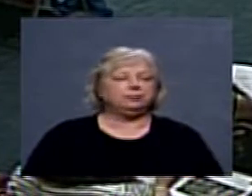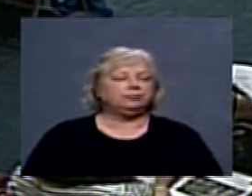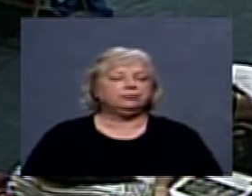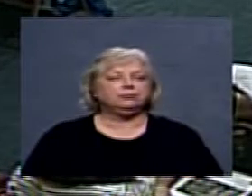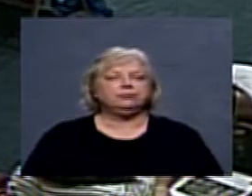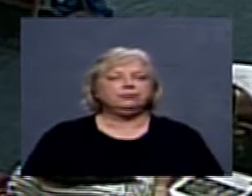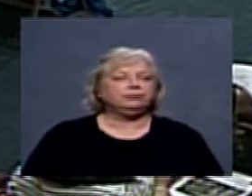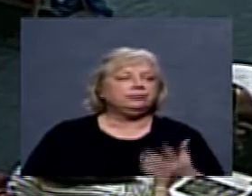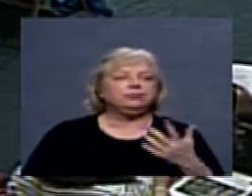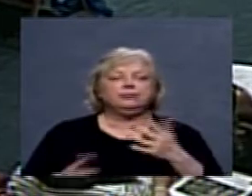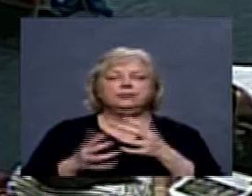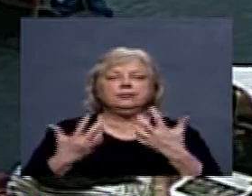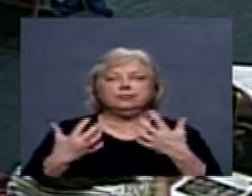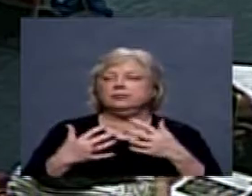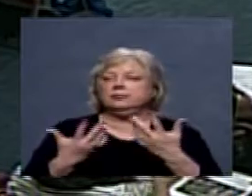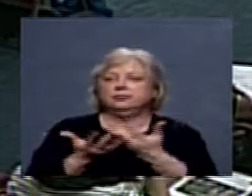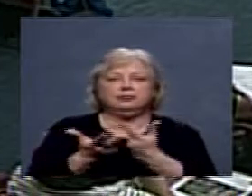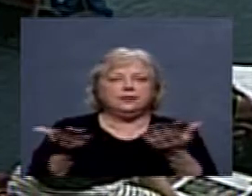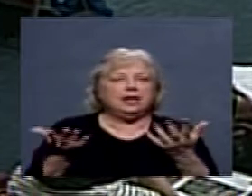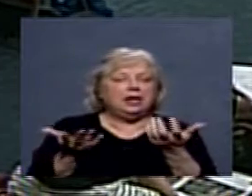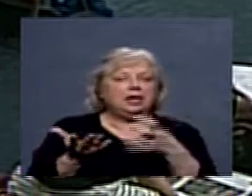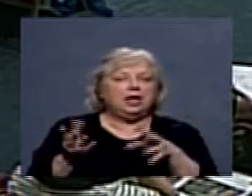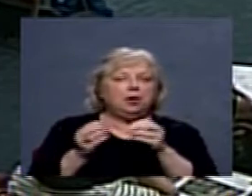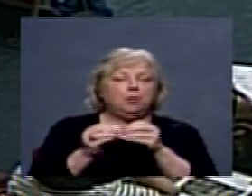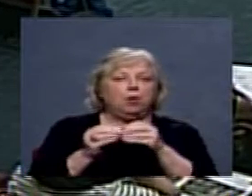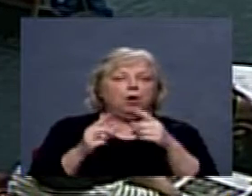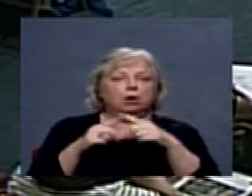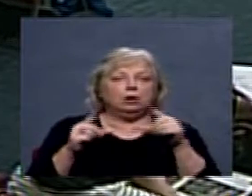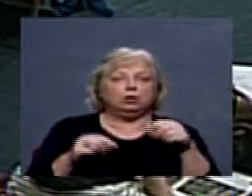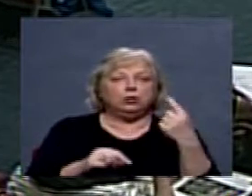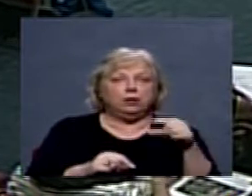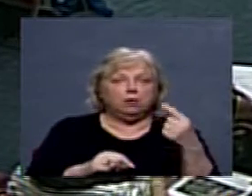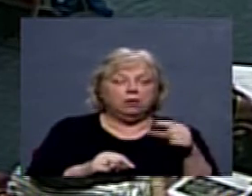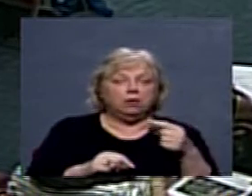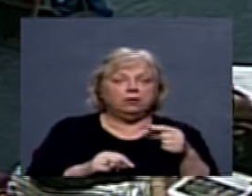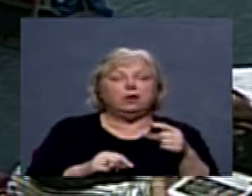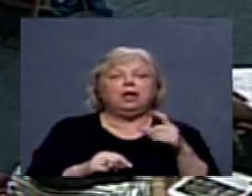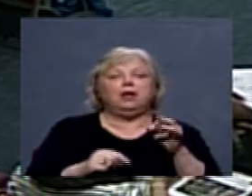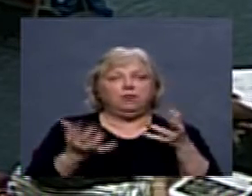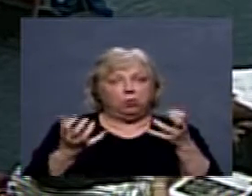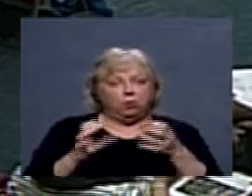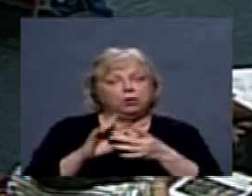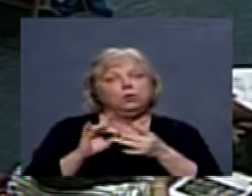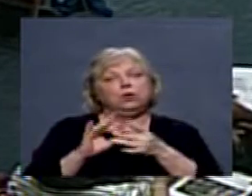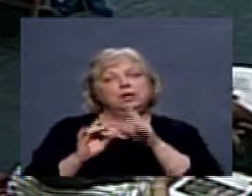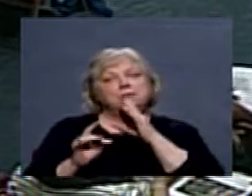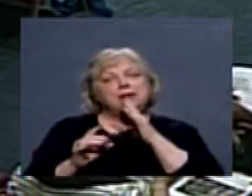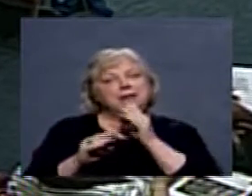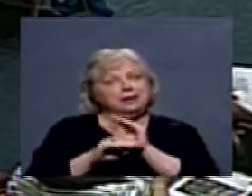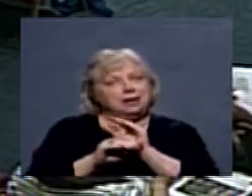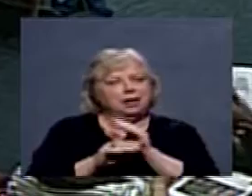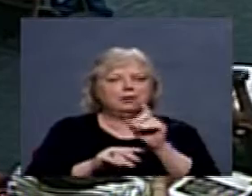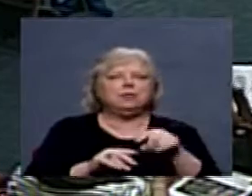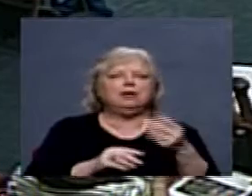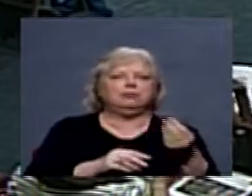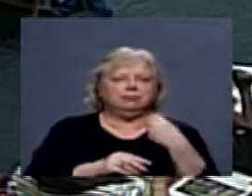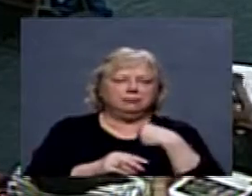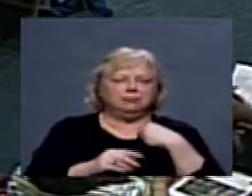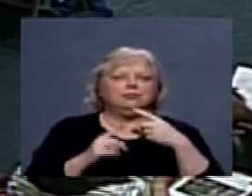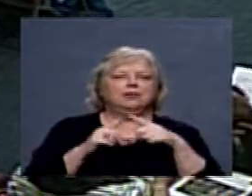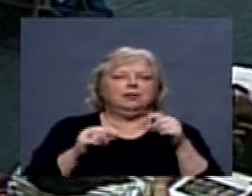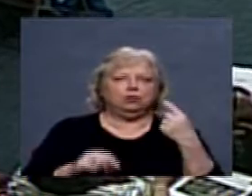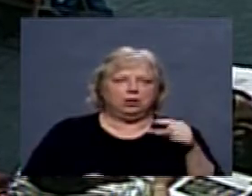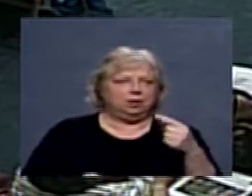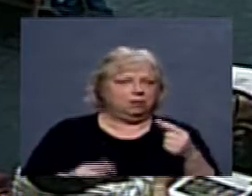Any other green cards before we get started? If you came in late, you have to have a green card if you want to speak tonight. Okay, we're going to get